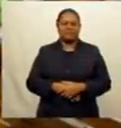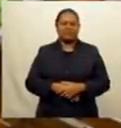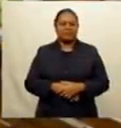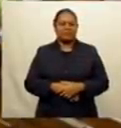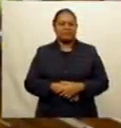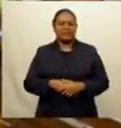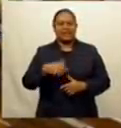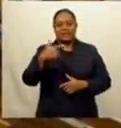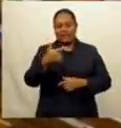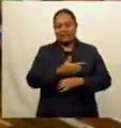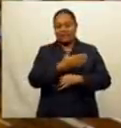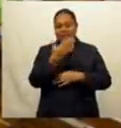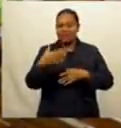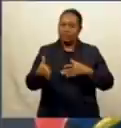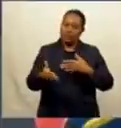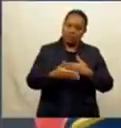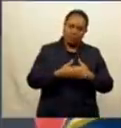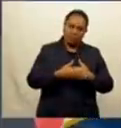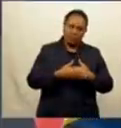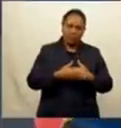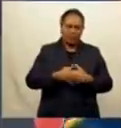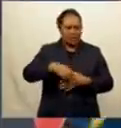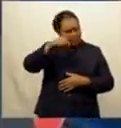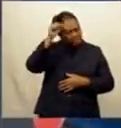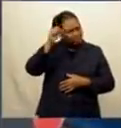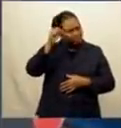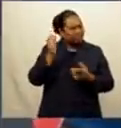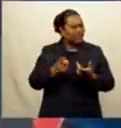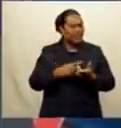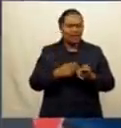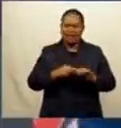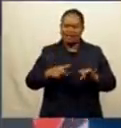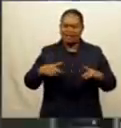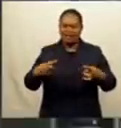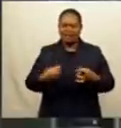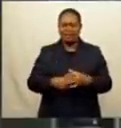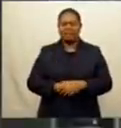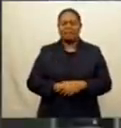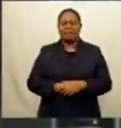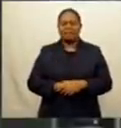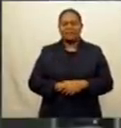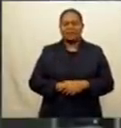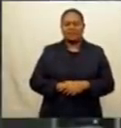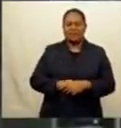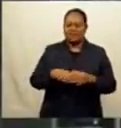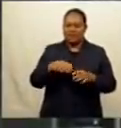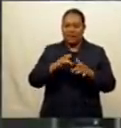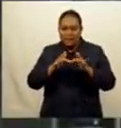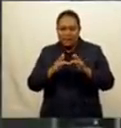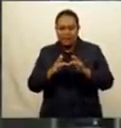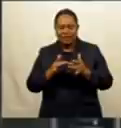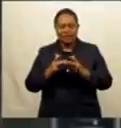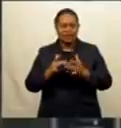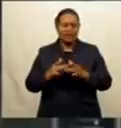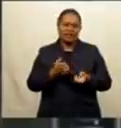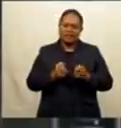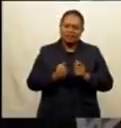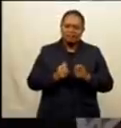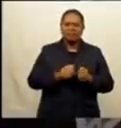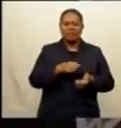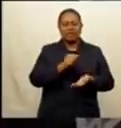After 7 days of being closed, barber shops, beauty salons, massage parlors, billiard shops, internet cafes and video gaming shops